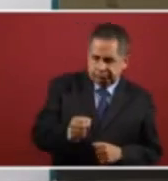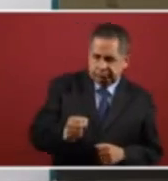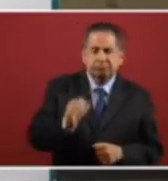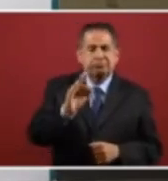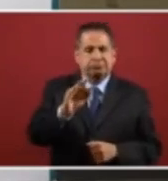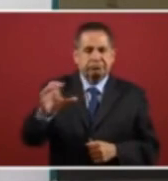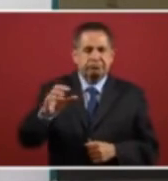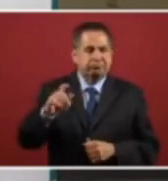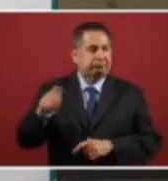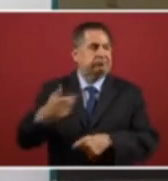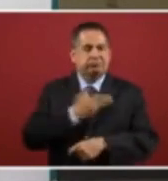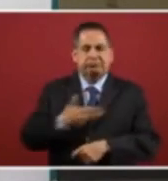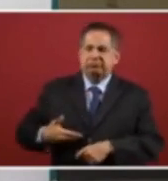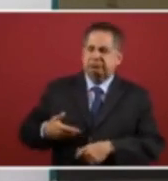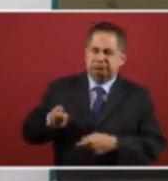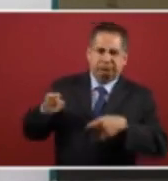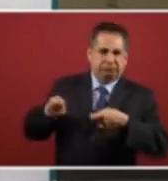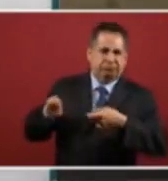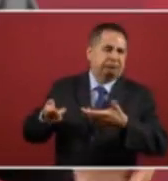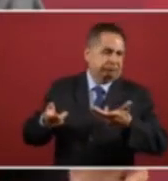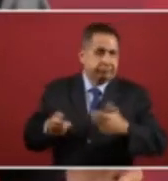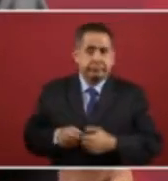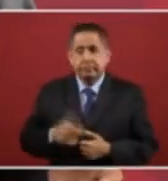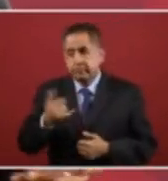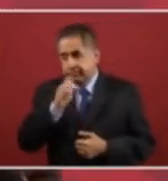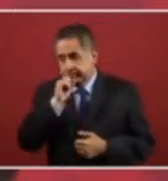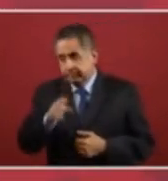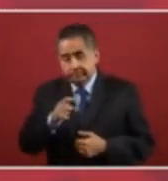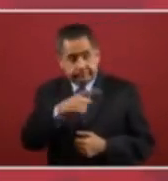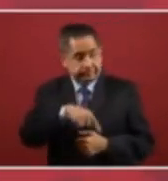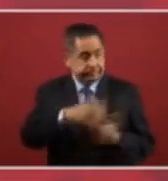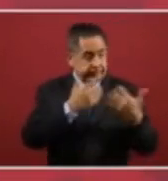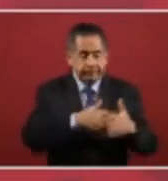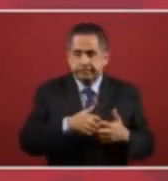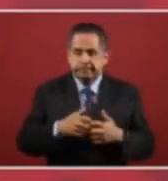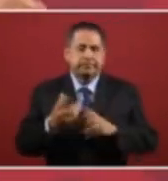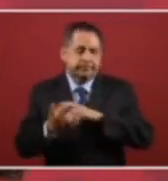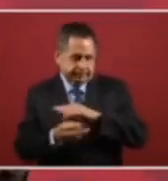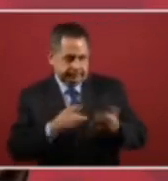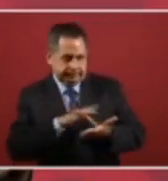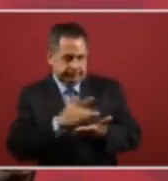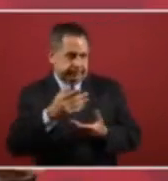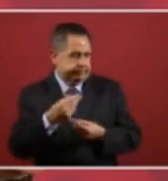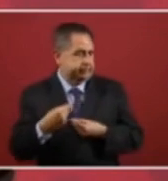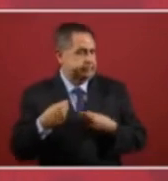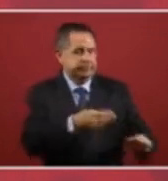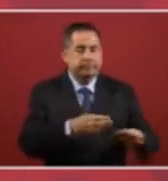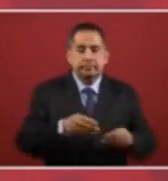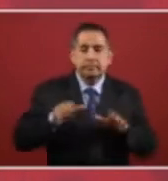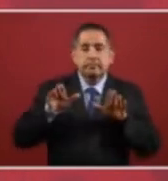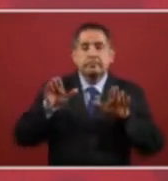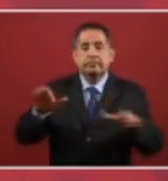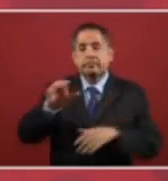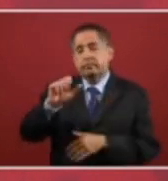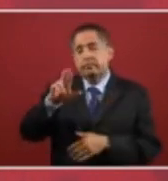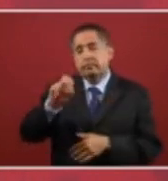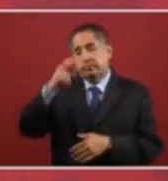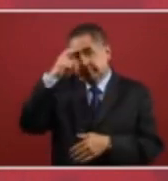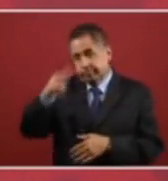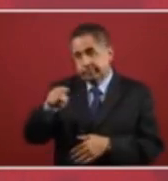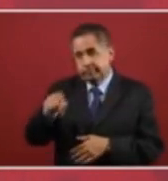And they put Felipe Calderon in office. And to those business owners, he gave them